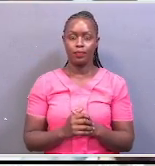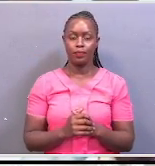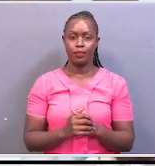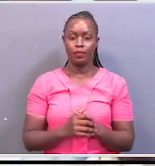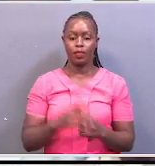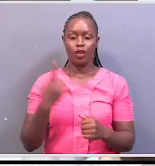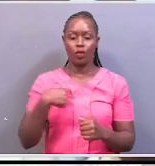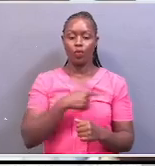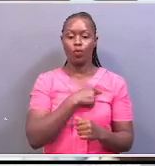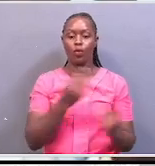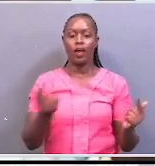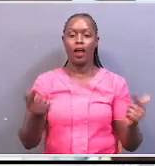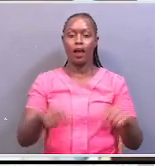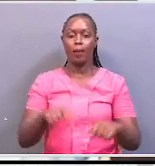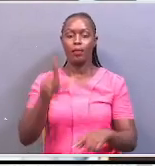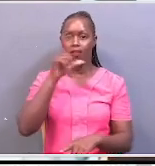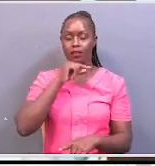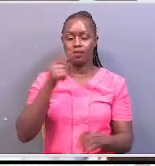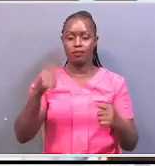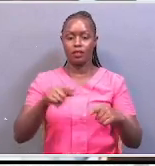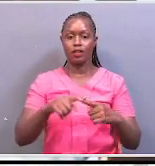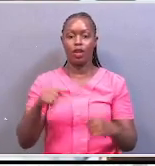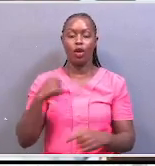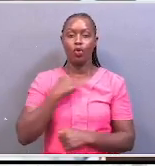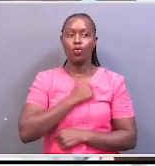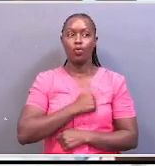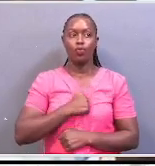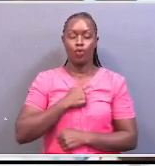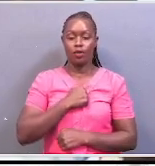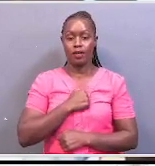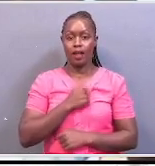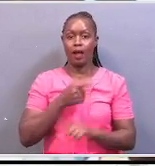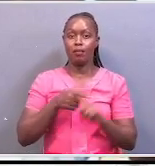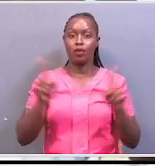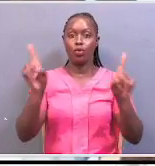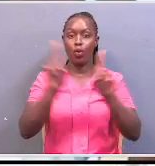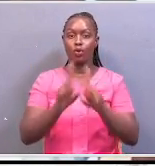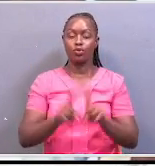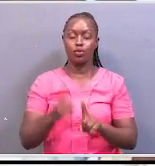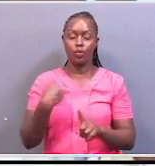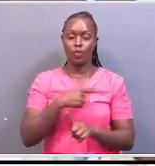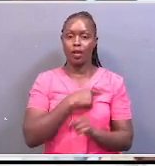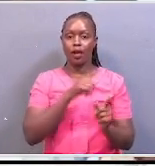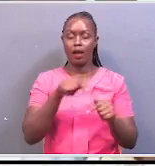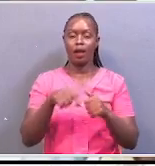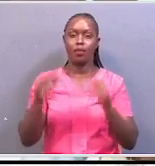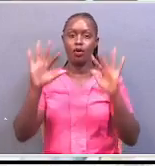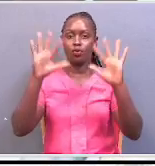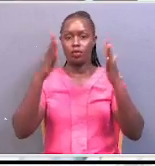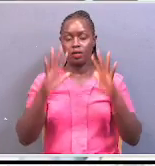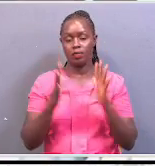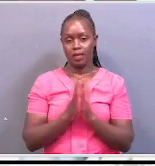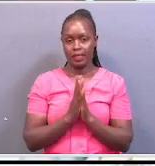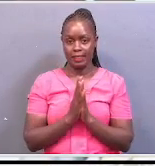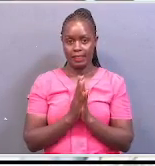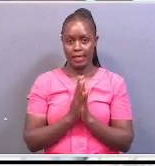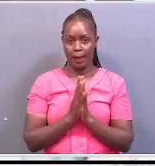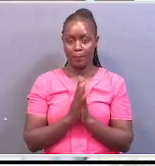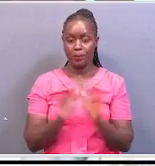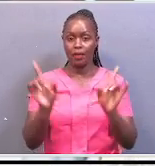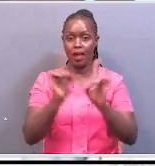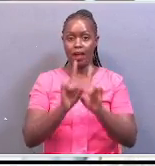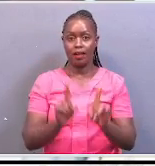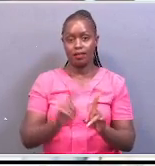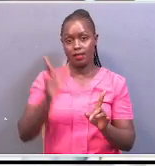We have come here to mourn his demise, but to also celebrate him as a